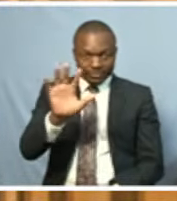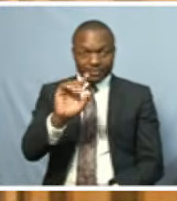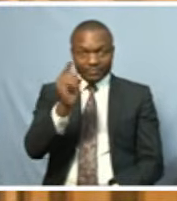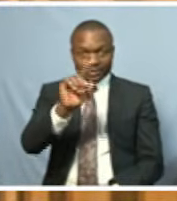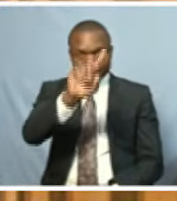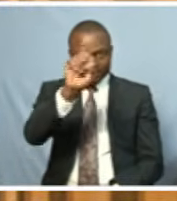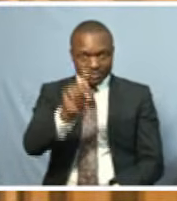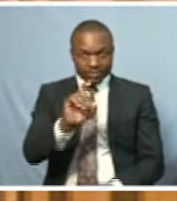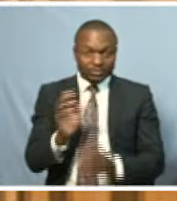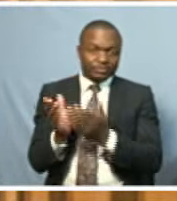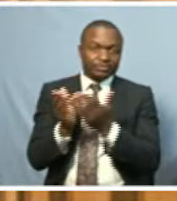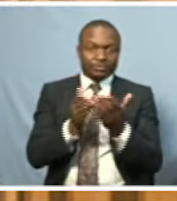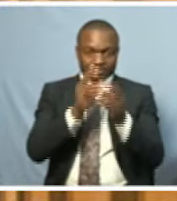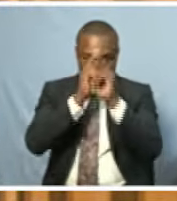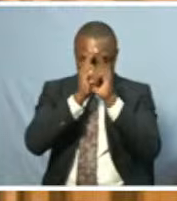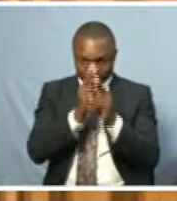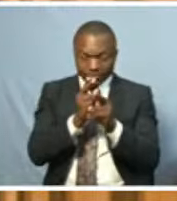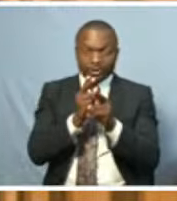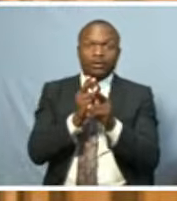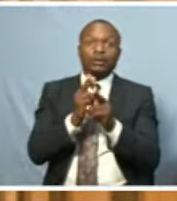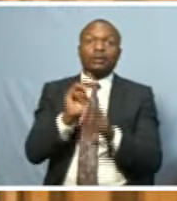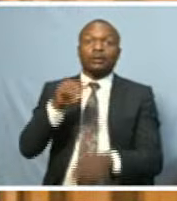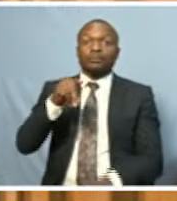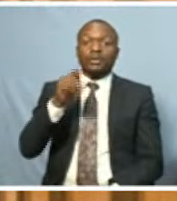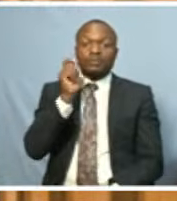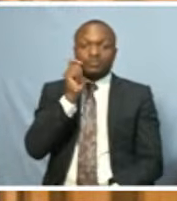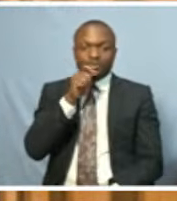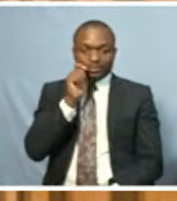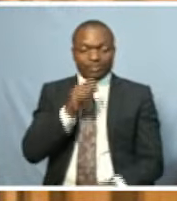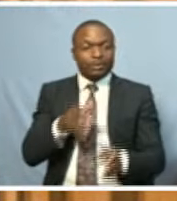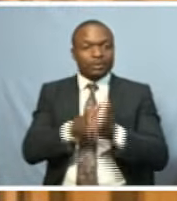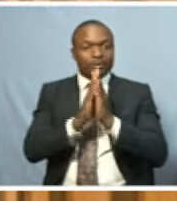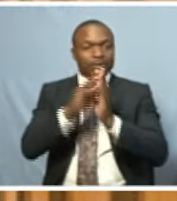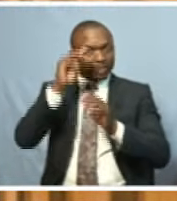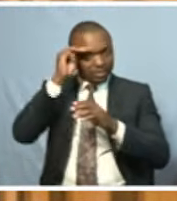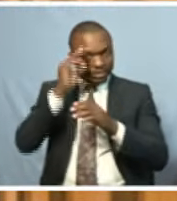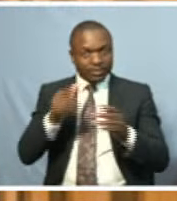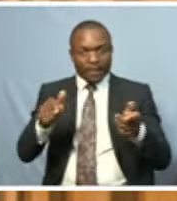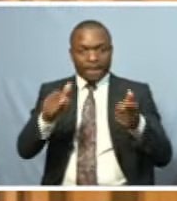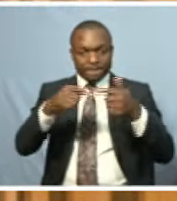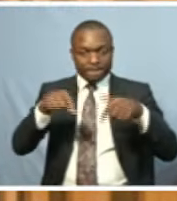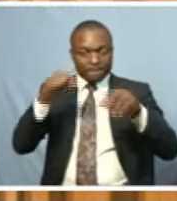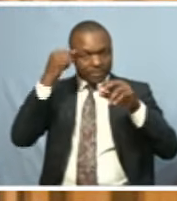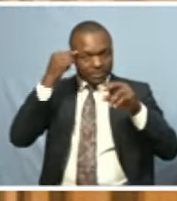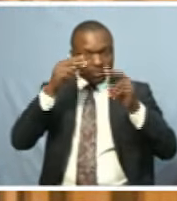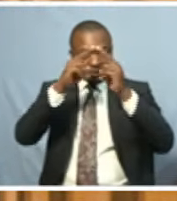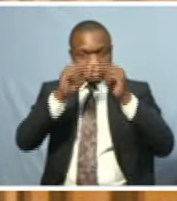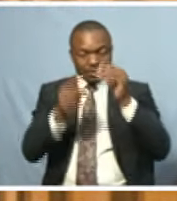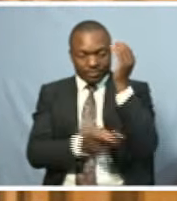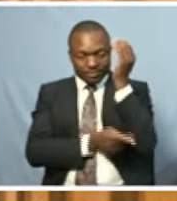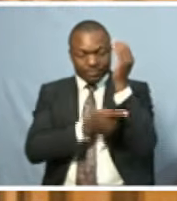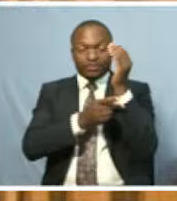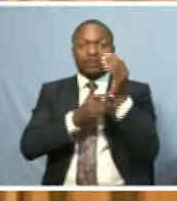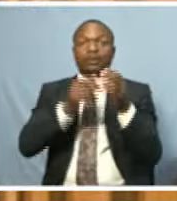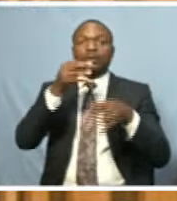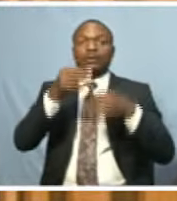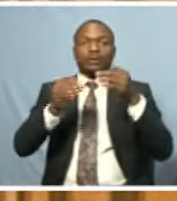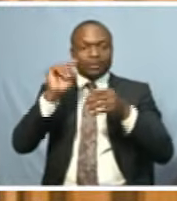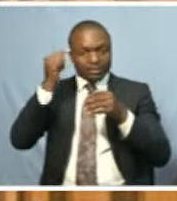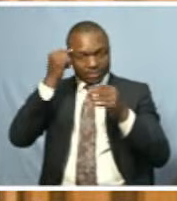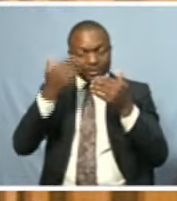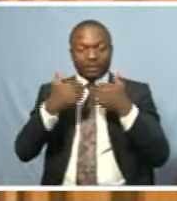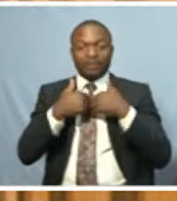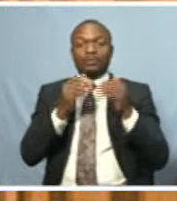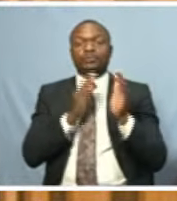first question, did come from Mr. Chinkuli of Kanyama. He did ask the Minister of Local Government and Road Development a question in 3 parts, whether the government has